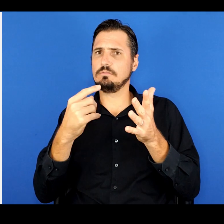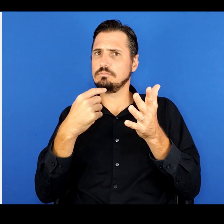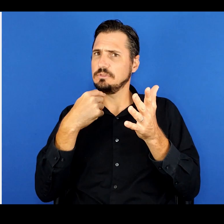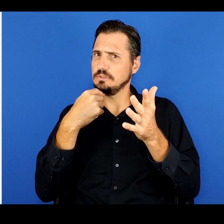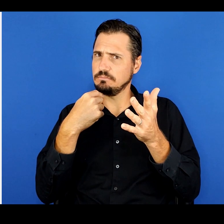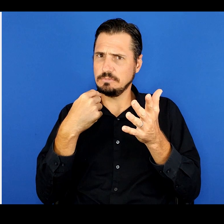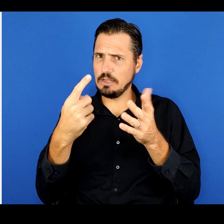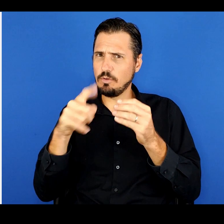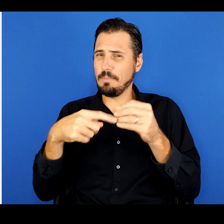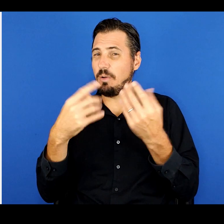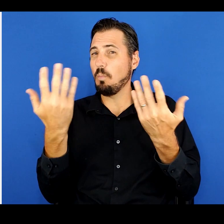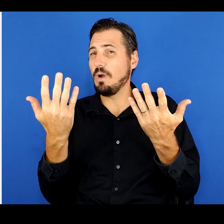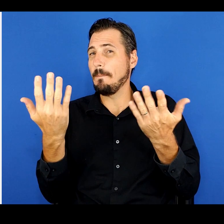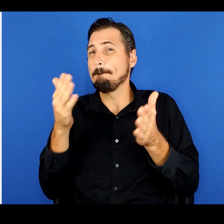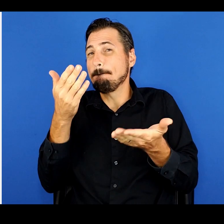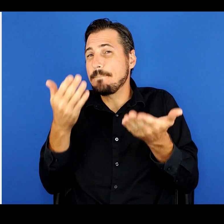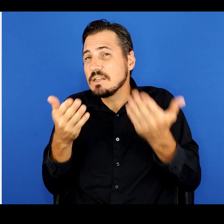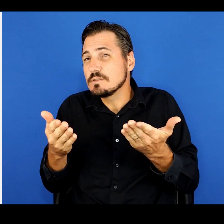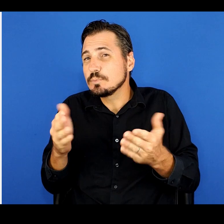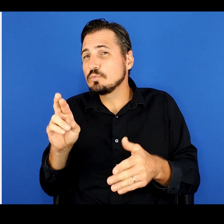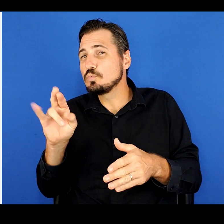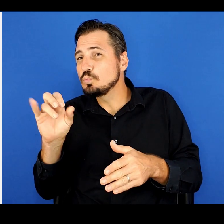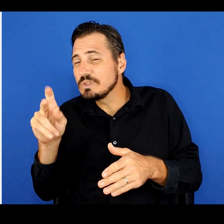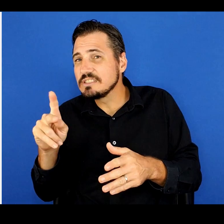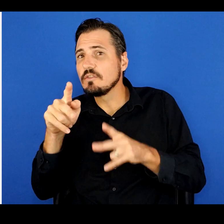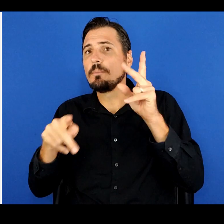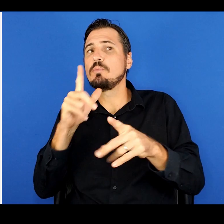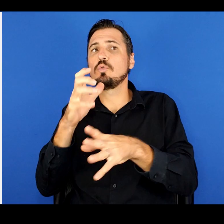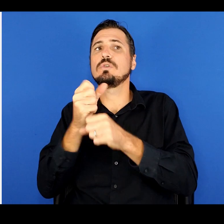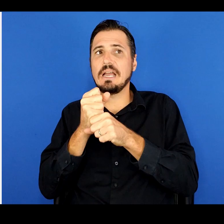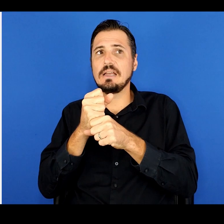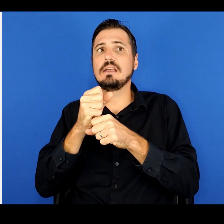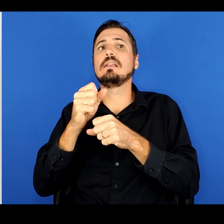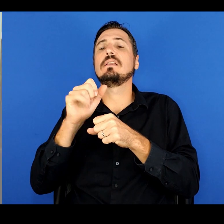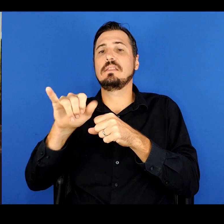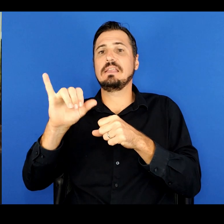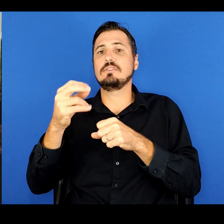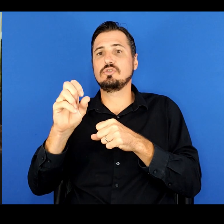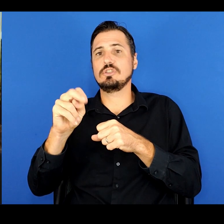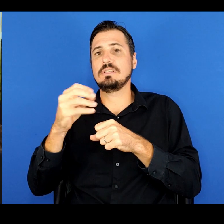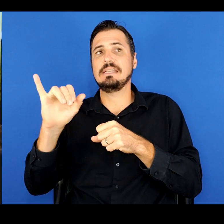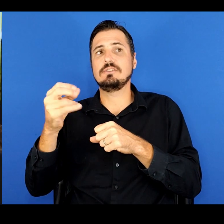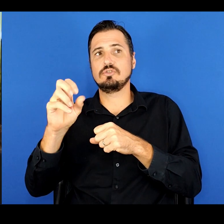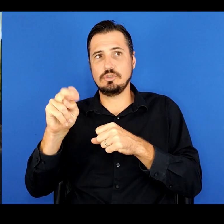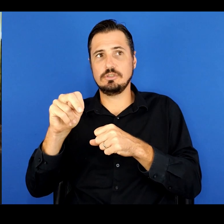of the syndrome that has occurred in a very small number of people who have received the Janssen COVID-19 vaccine.